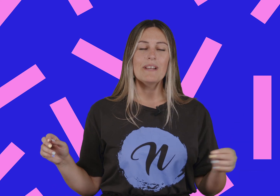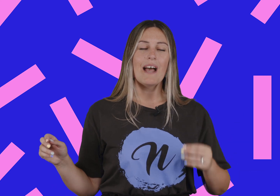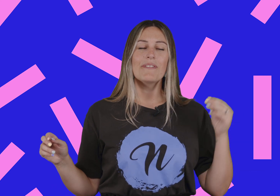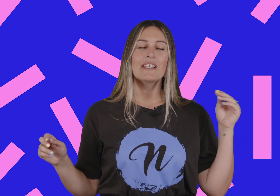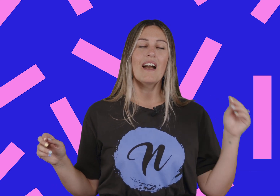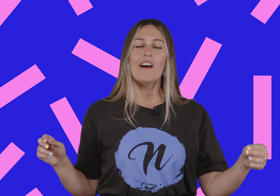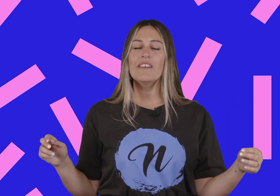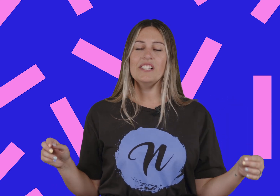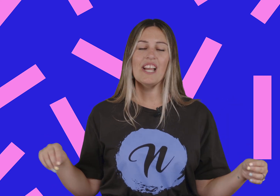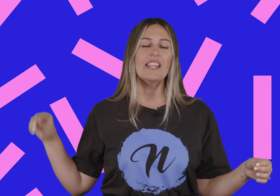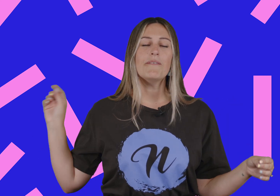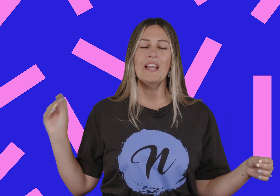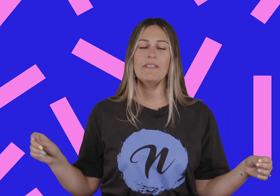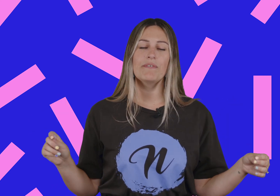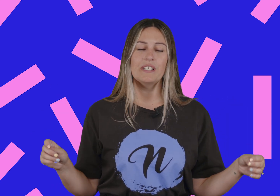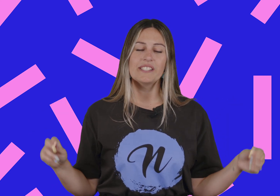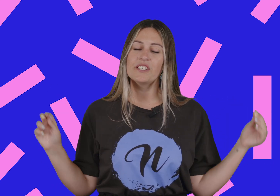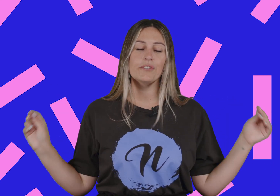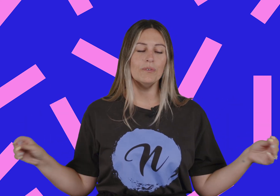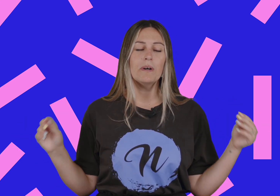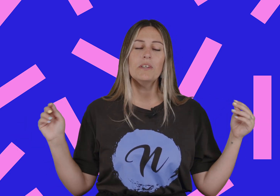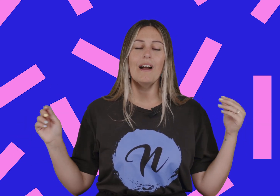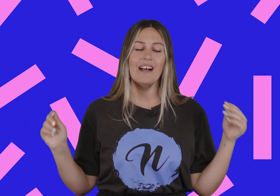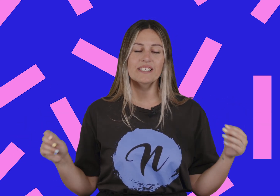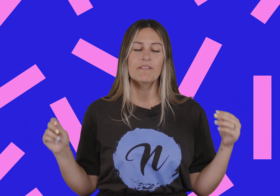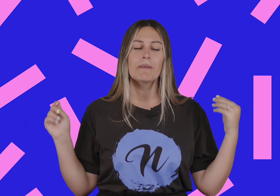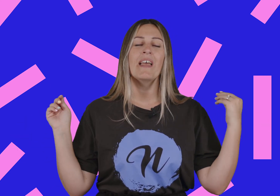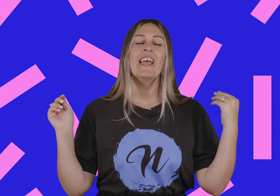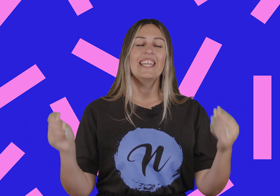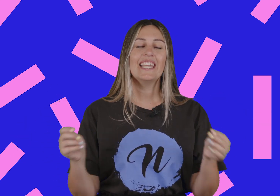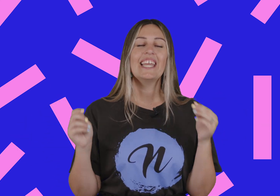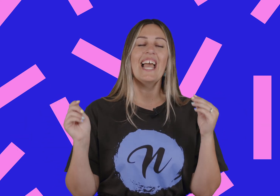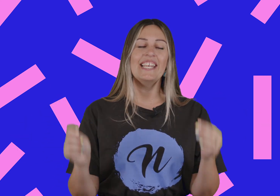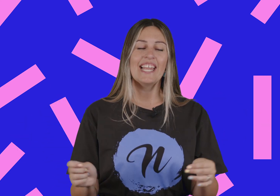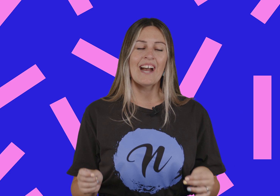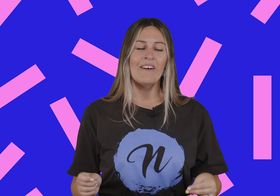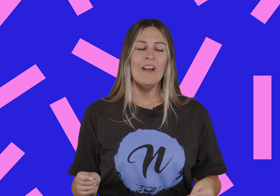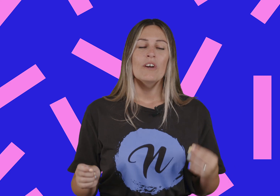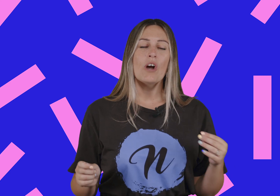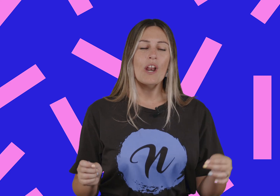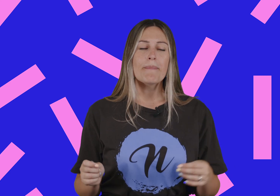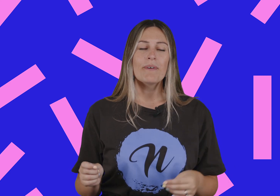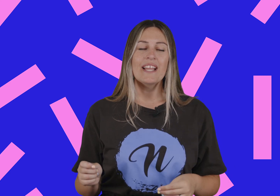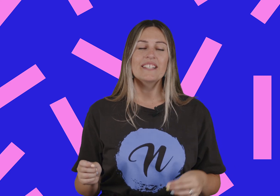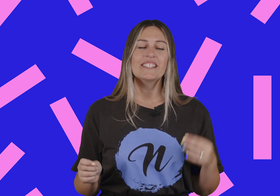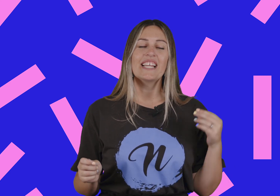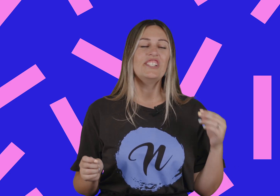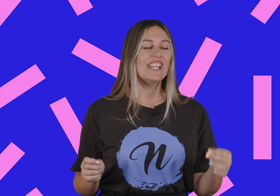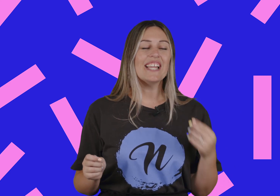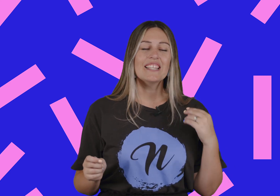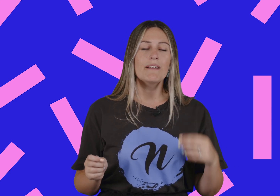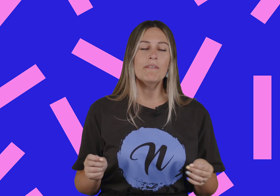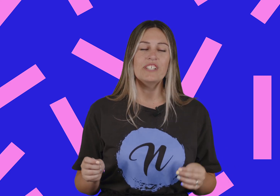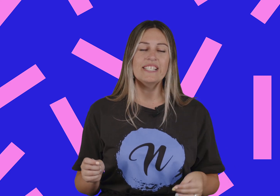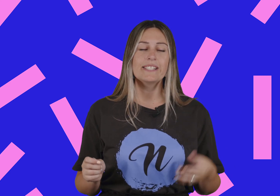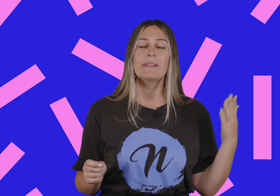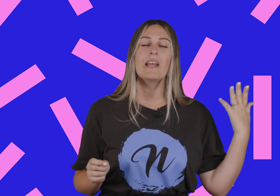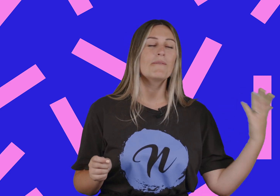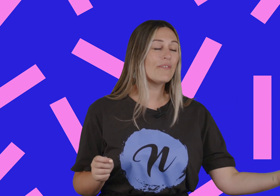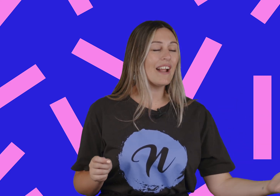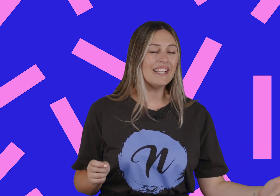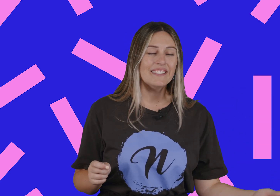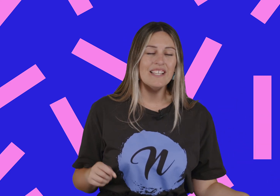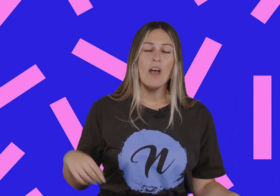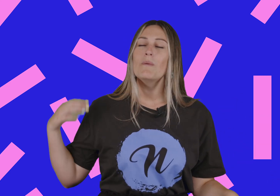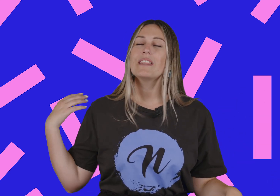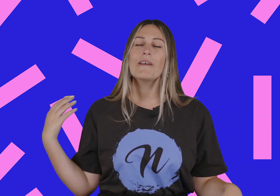that they would have the courage and the faithfulness to do what you ask of them here and now. God, I pray that as they share the love of Jesus with